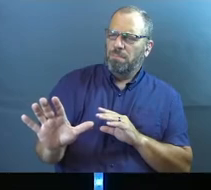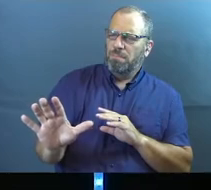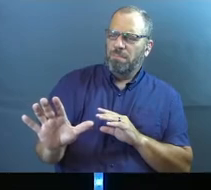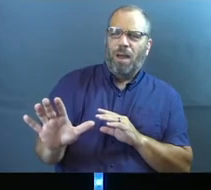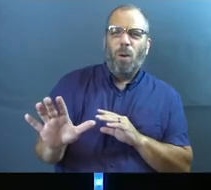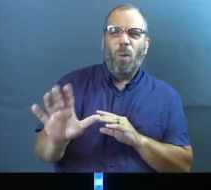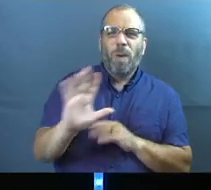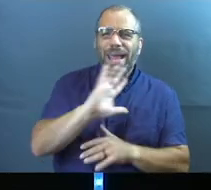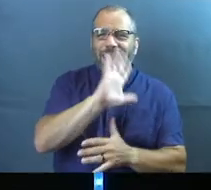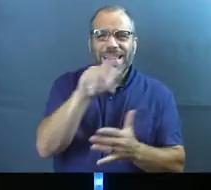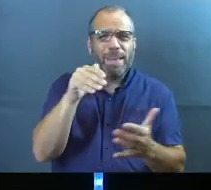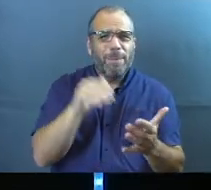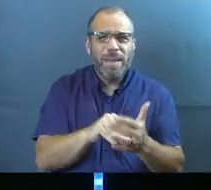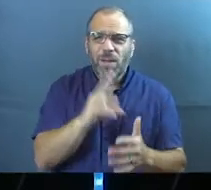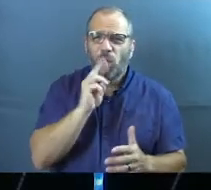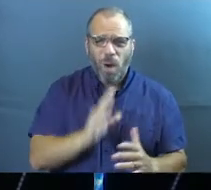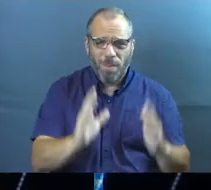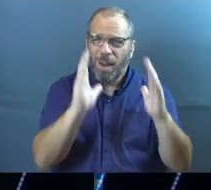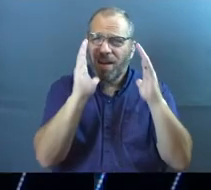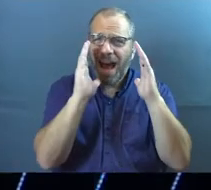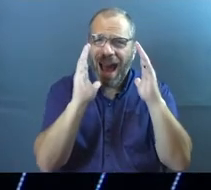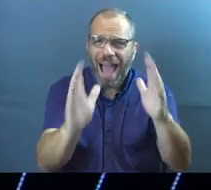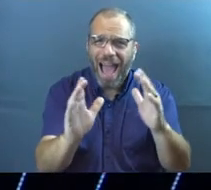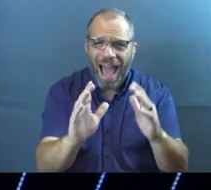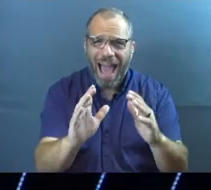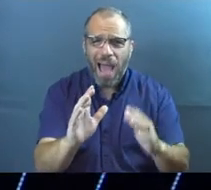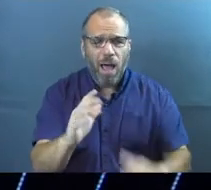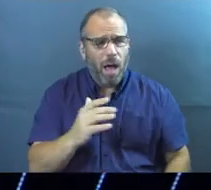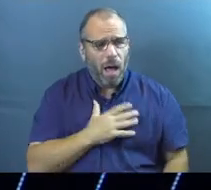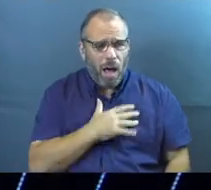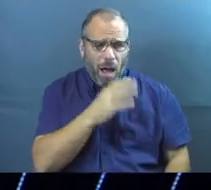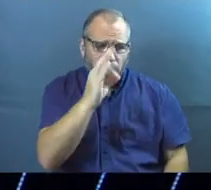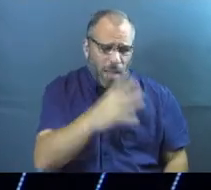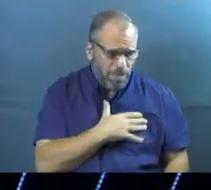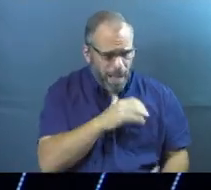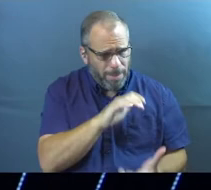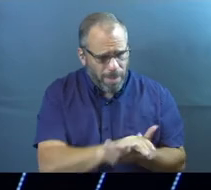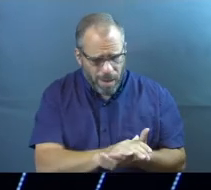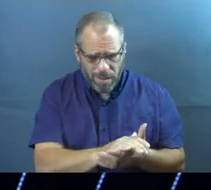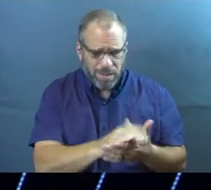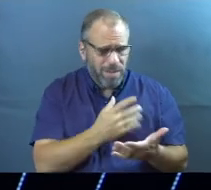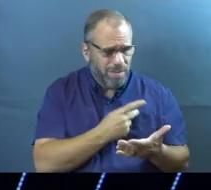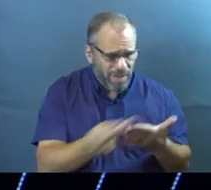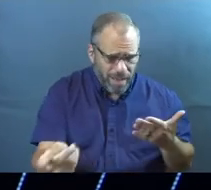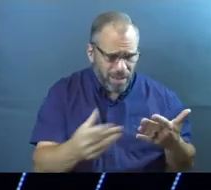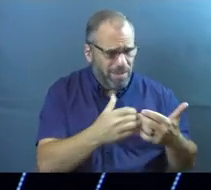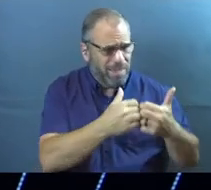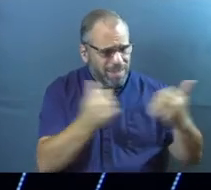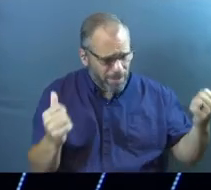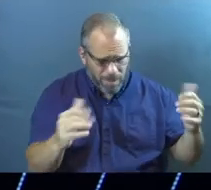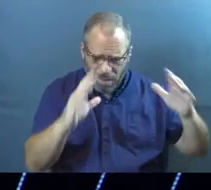tells me right in the middle of Walmart, he's like, my marriage is falling apart, we're separated.